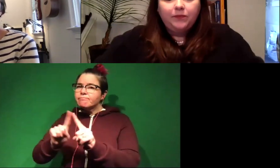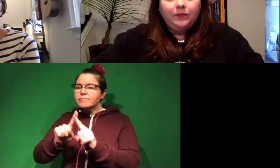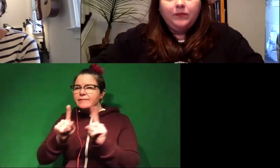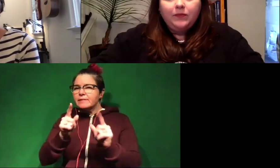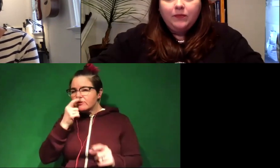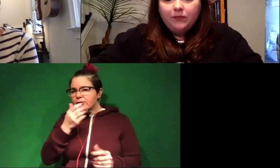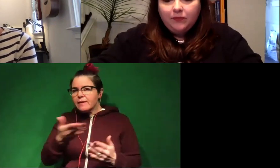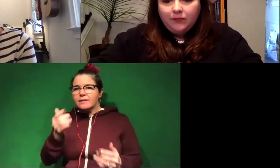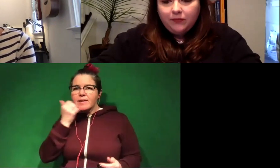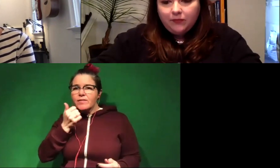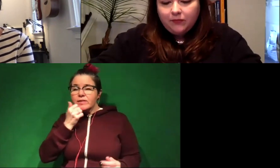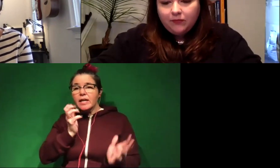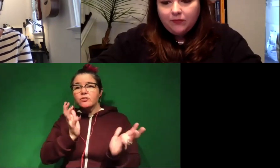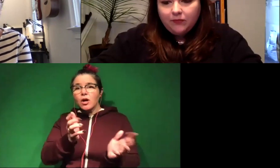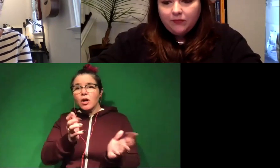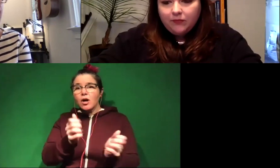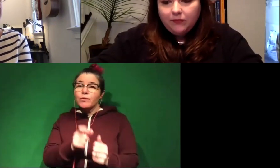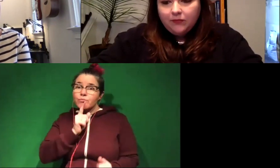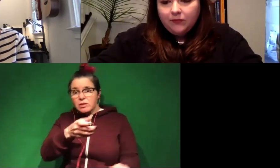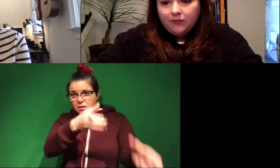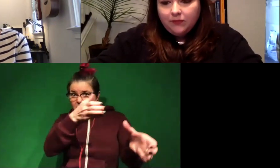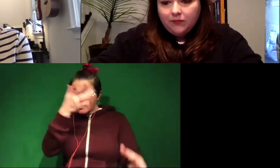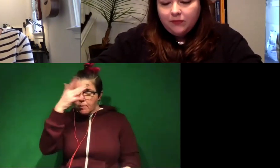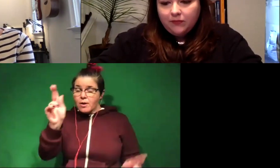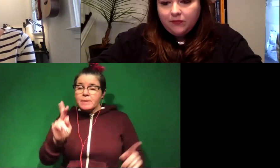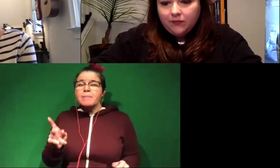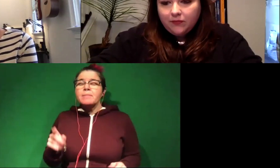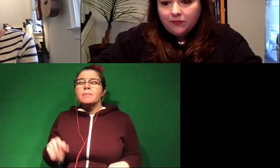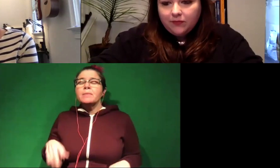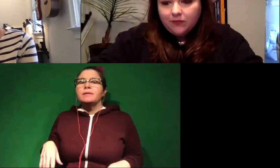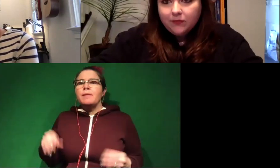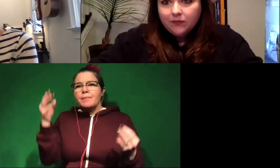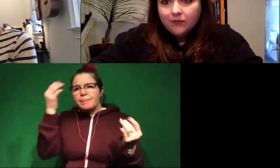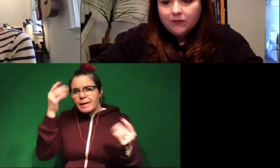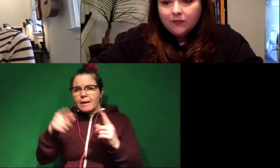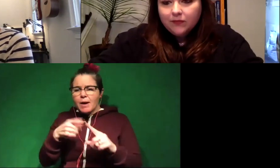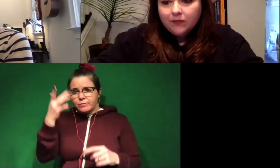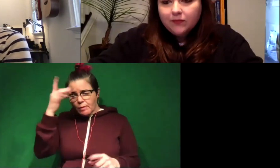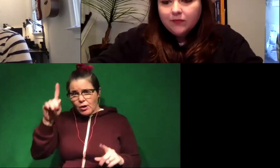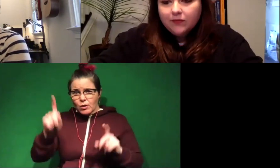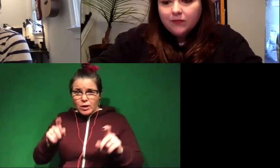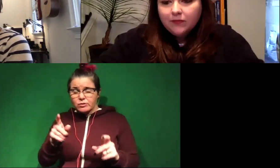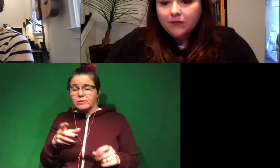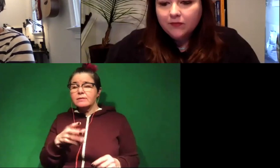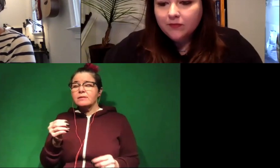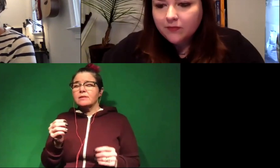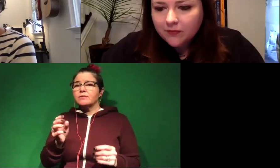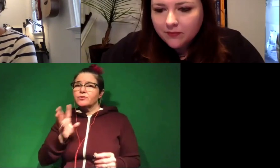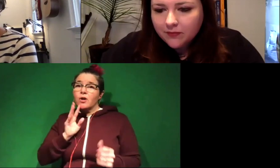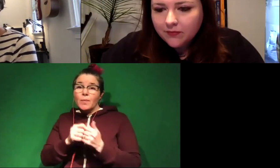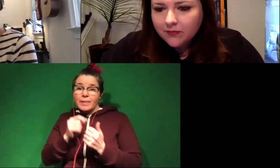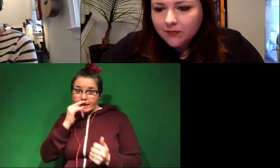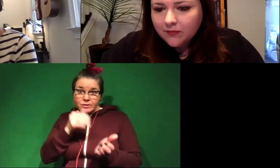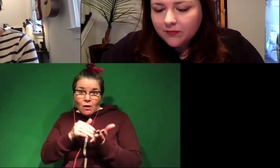every day. I get to talk to super smart people and I get to think about really smart questions, and I get to talk to kids a lot too,